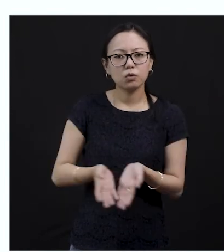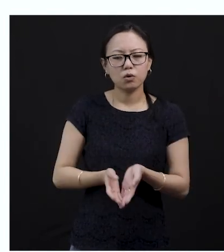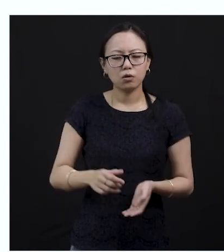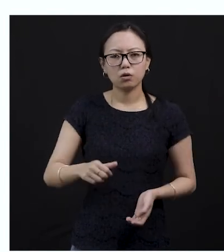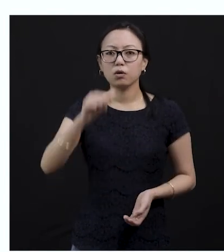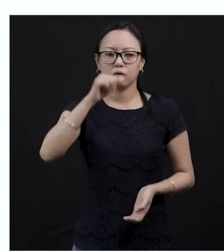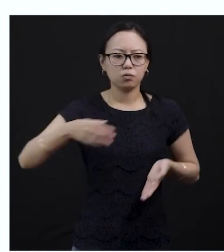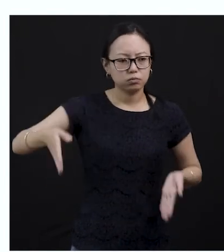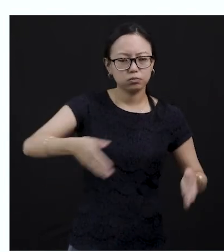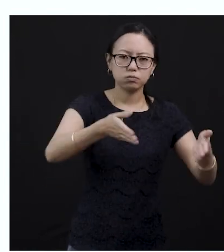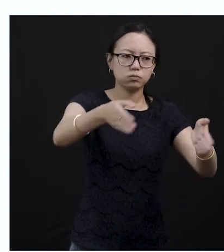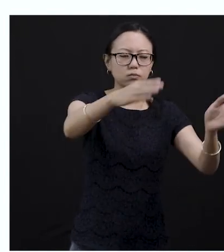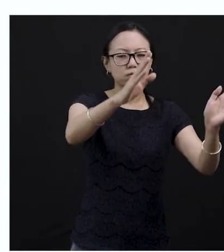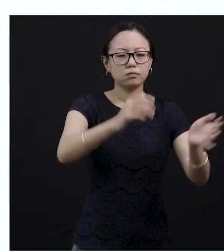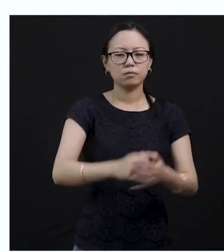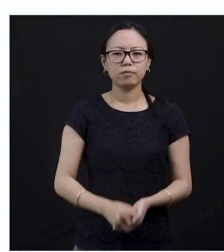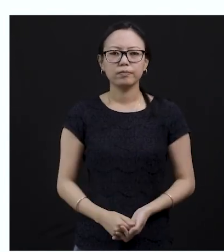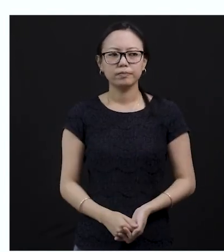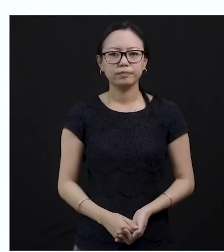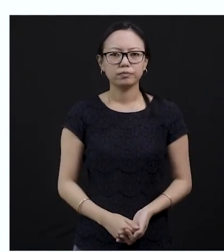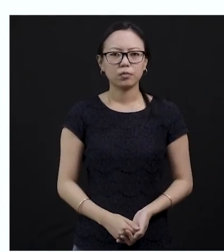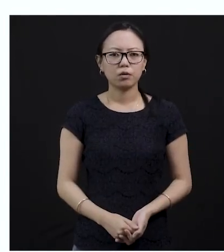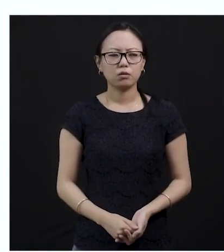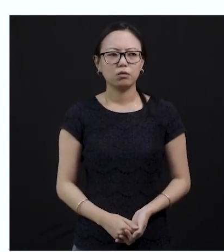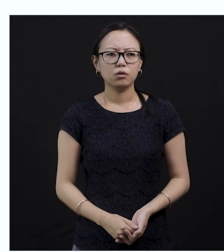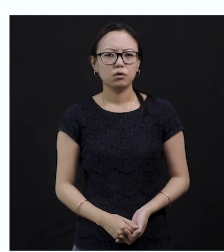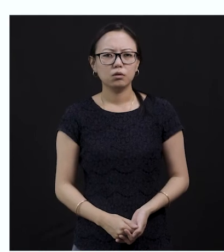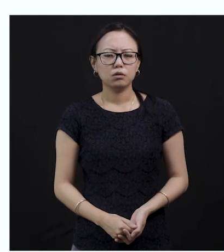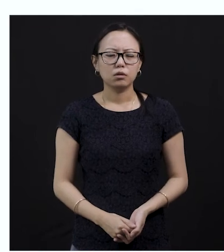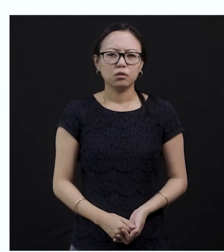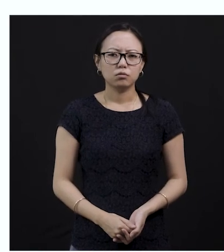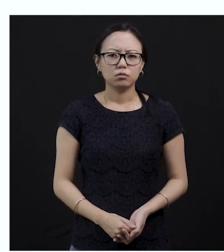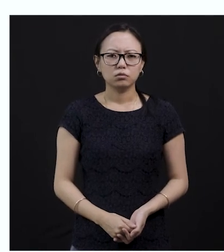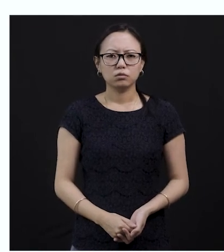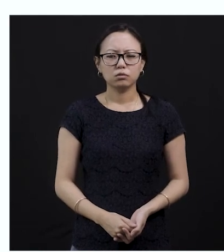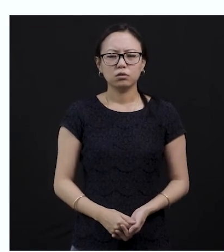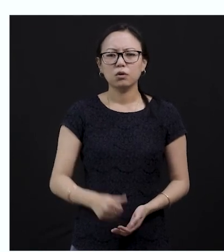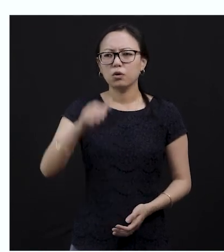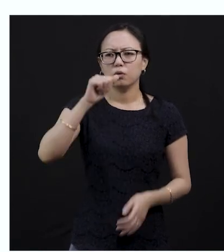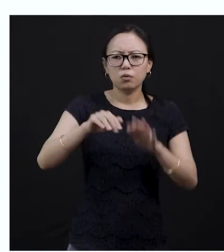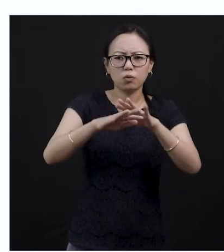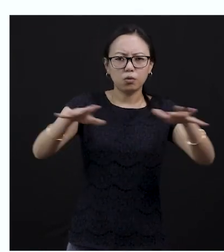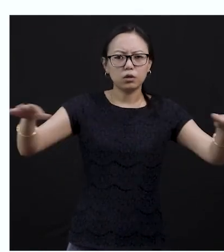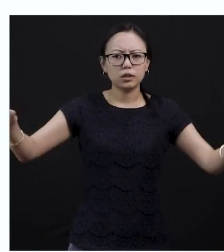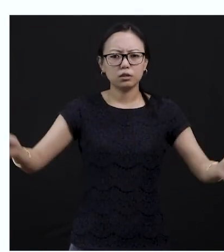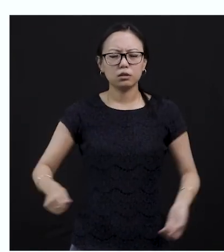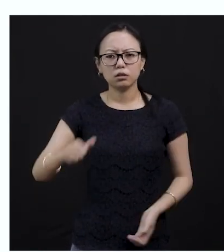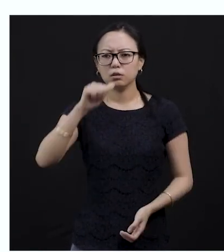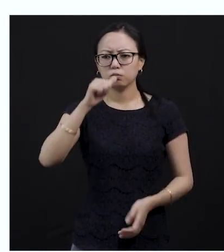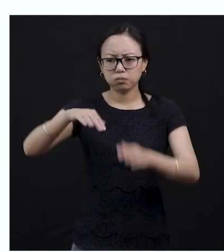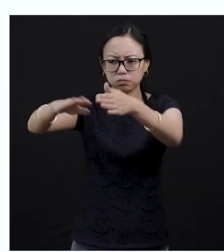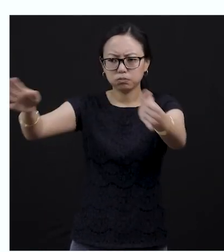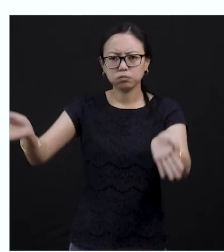water, aquatic bodies also, there are lots. You have rivers, ponds, lakes, oceans, seas. Yes or no? So